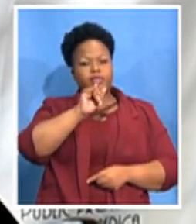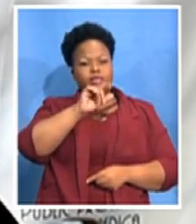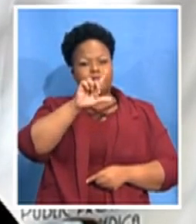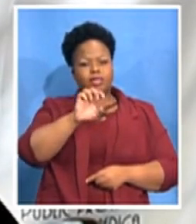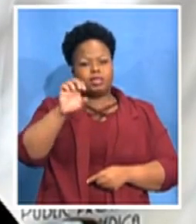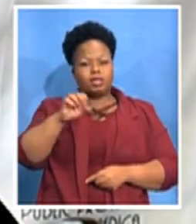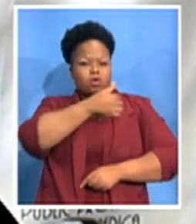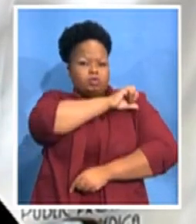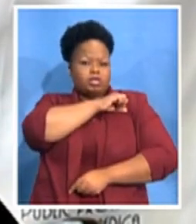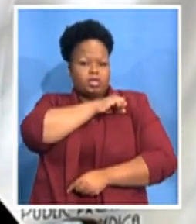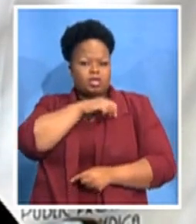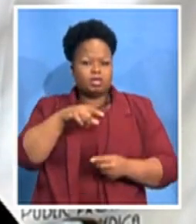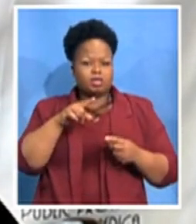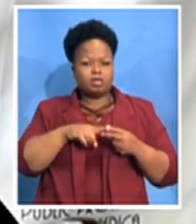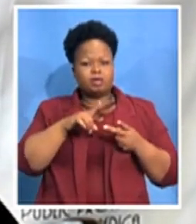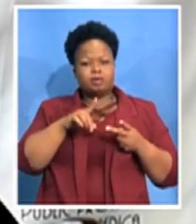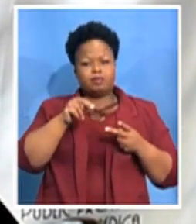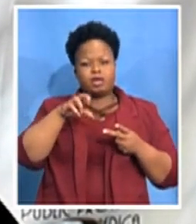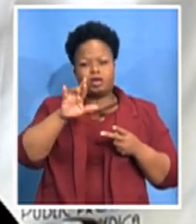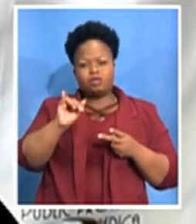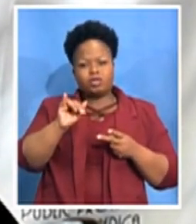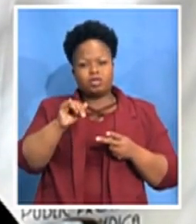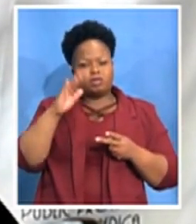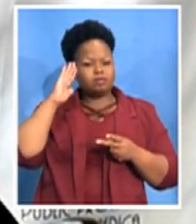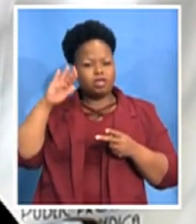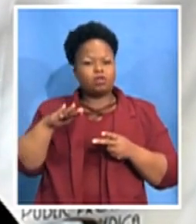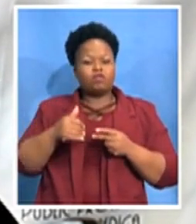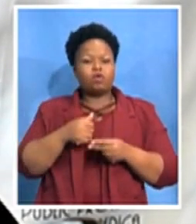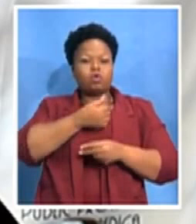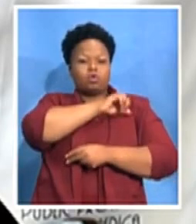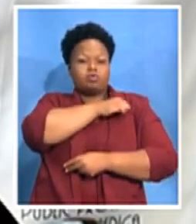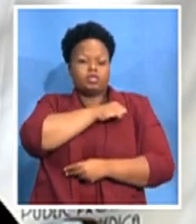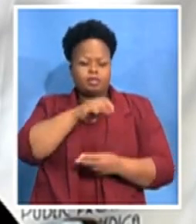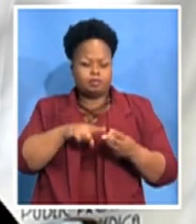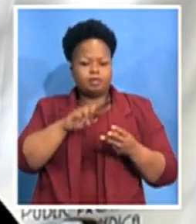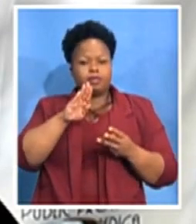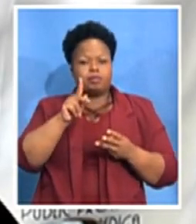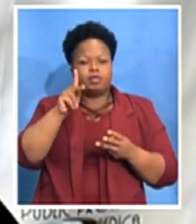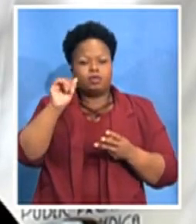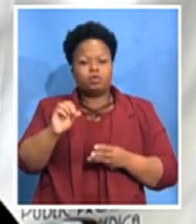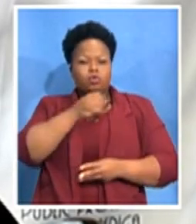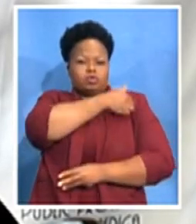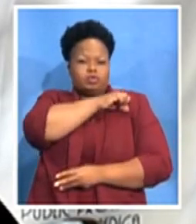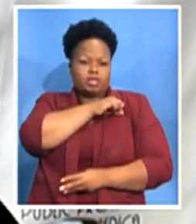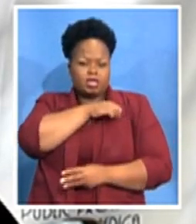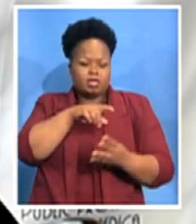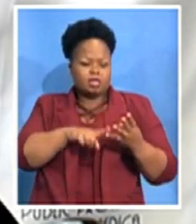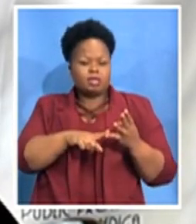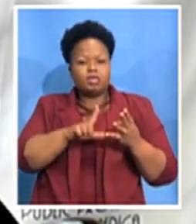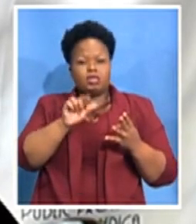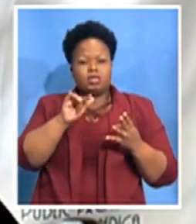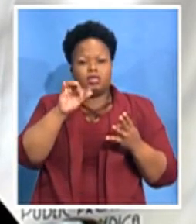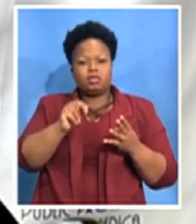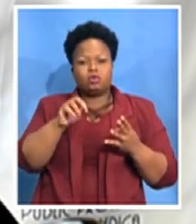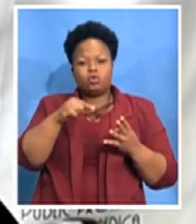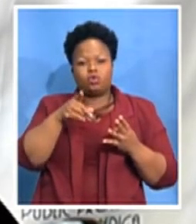Academic Hospital, Steve Biko Academic Hospital, Lillian Ngoyi Hospital,